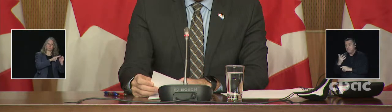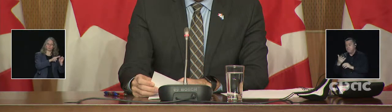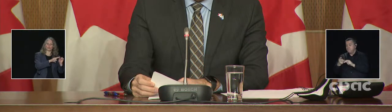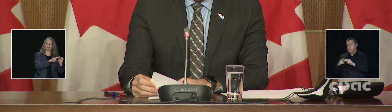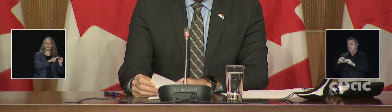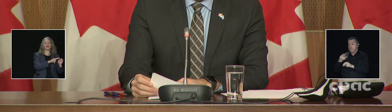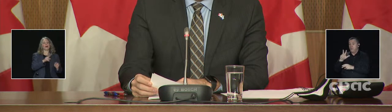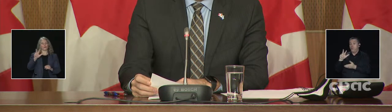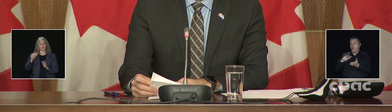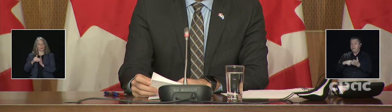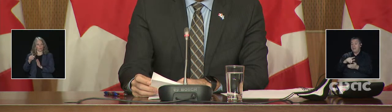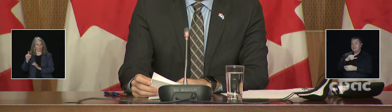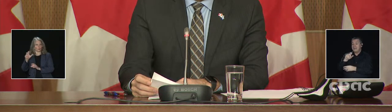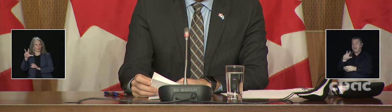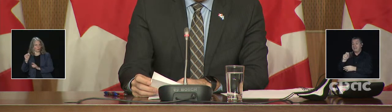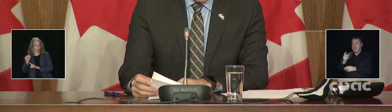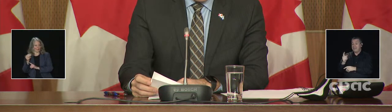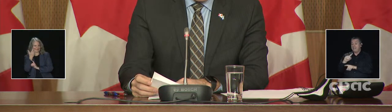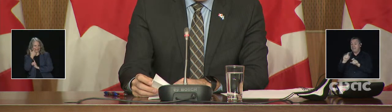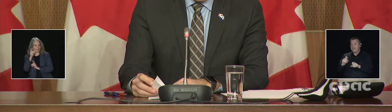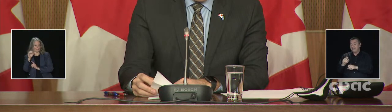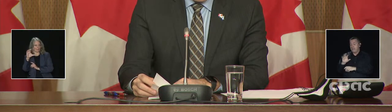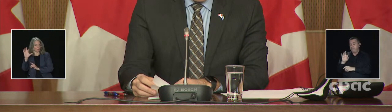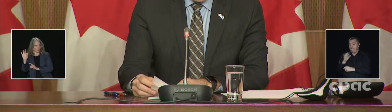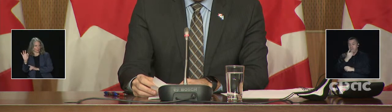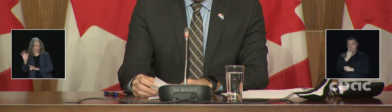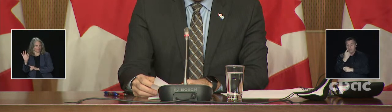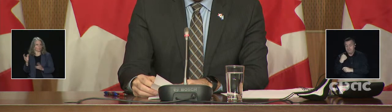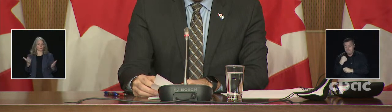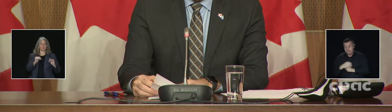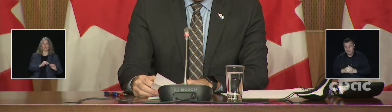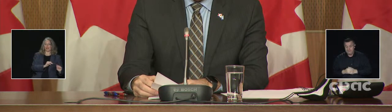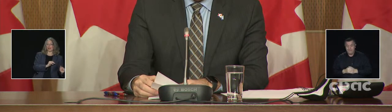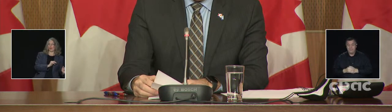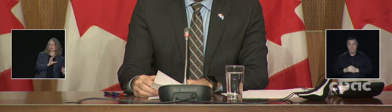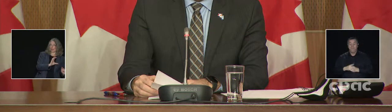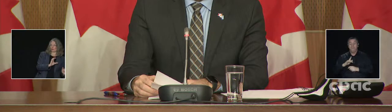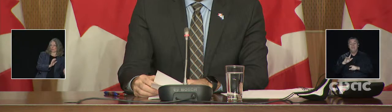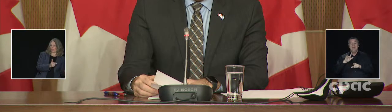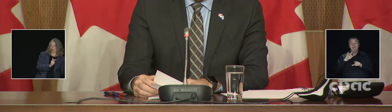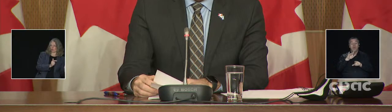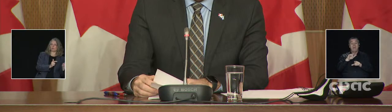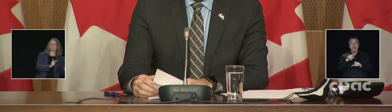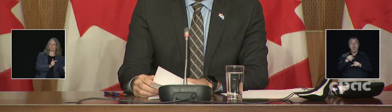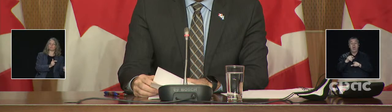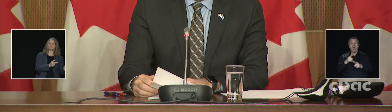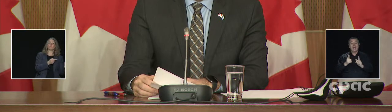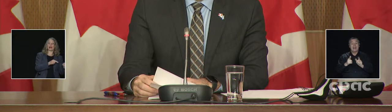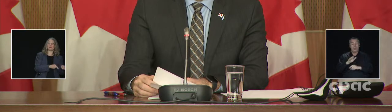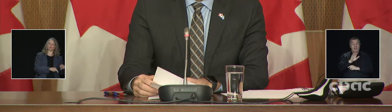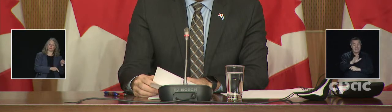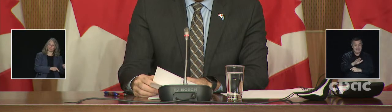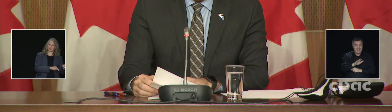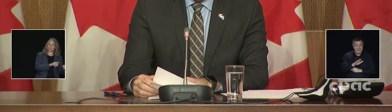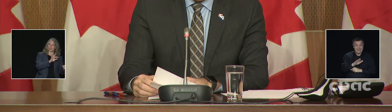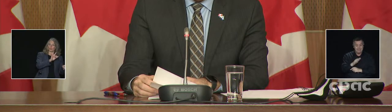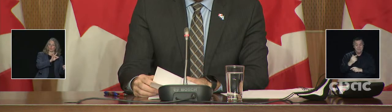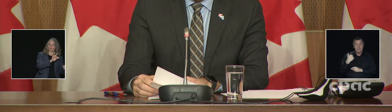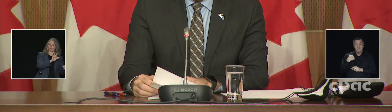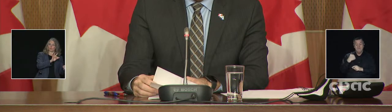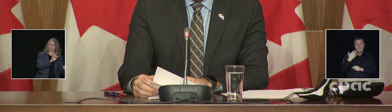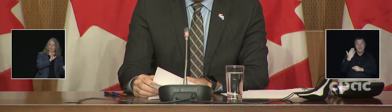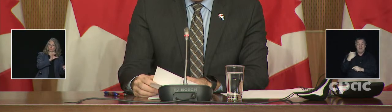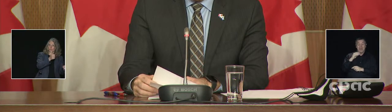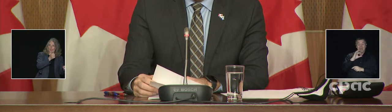3,130 tests per day on December 9th. At the Calgary International Airport, we've gone from